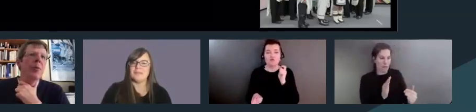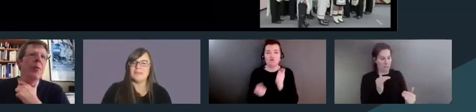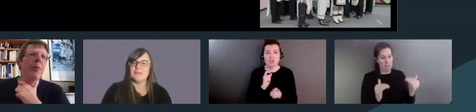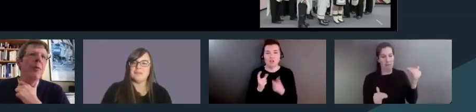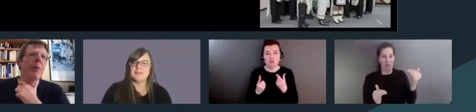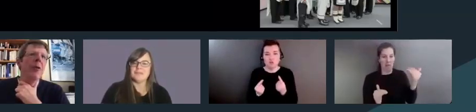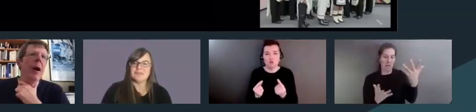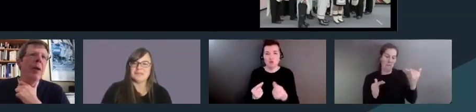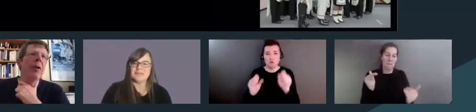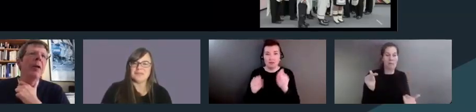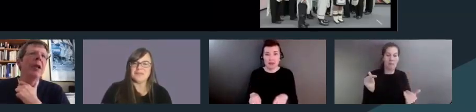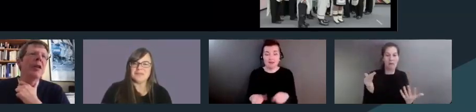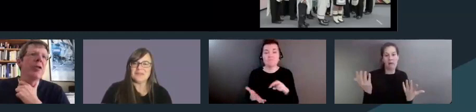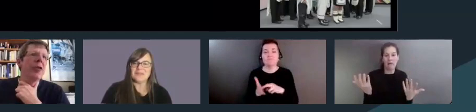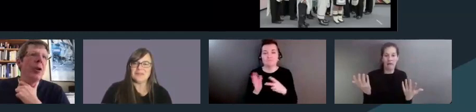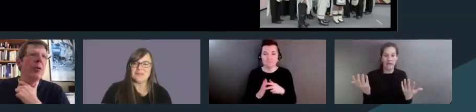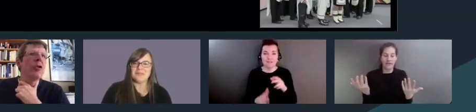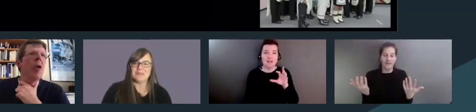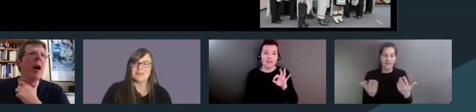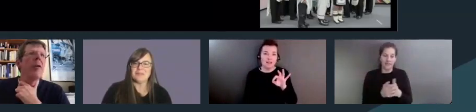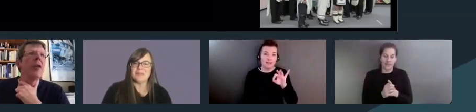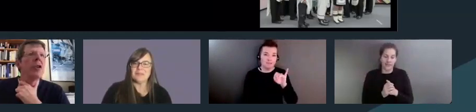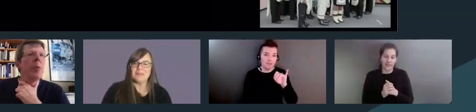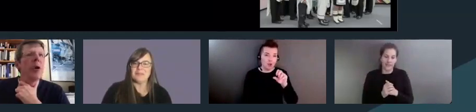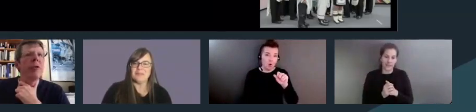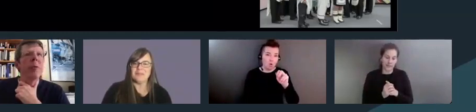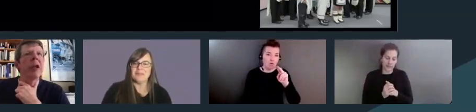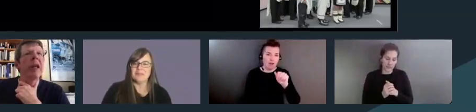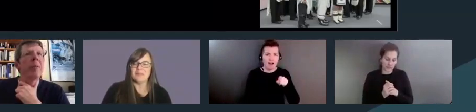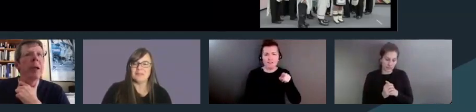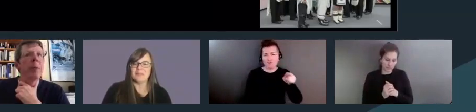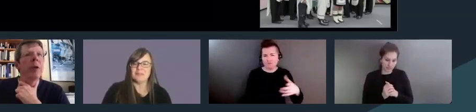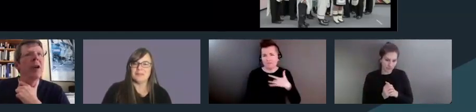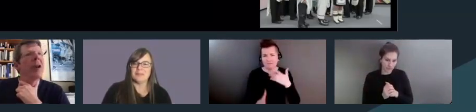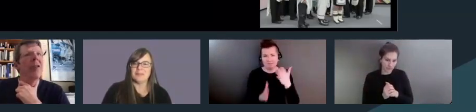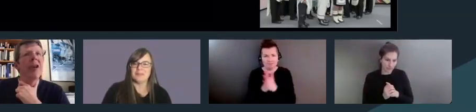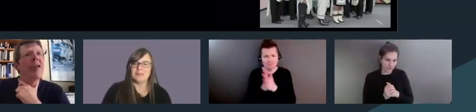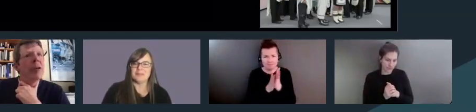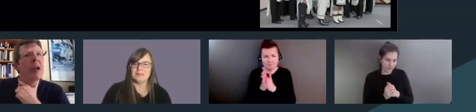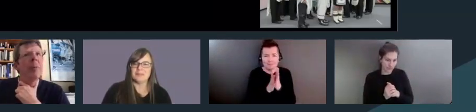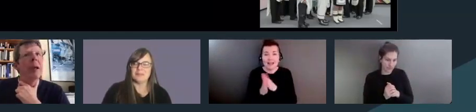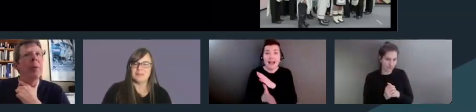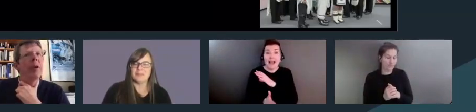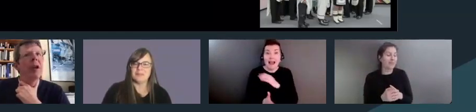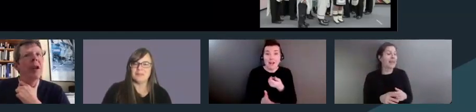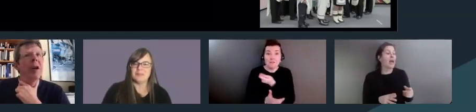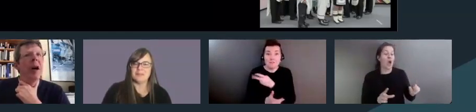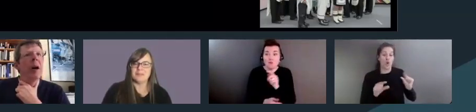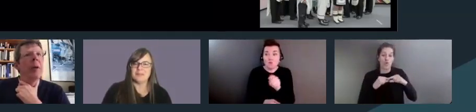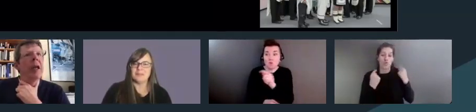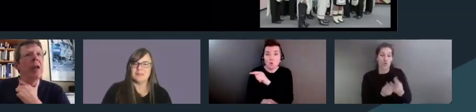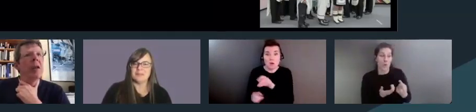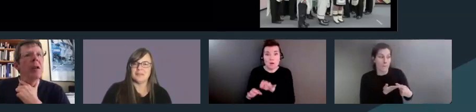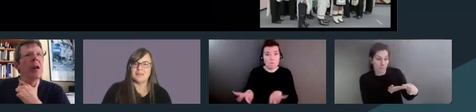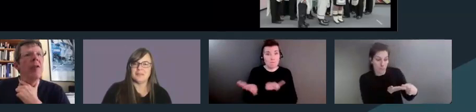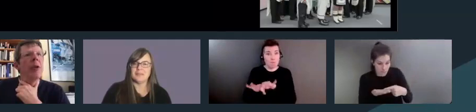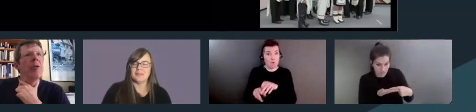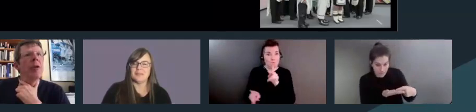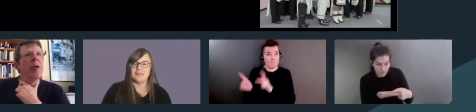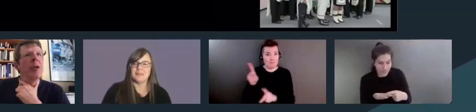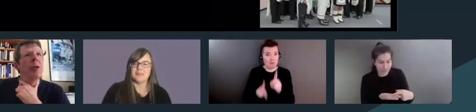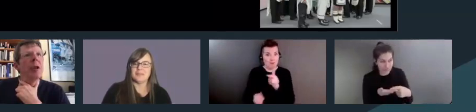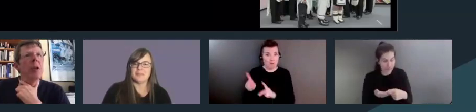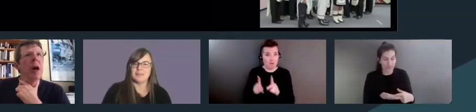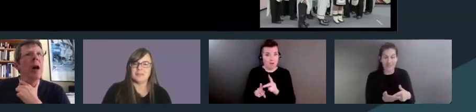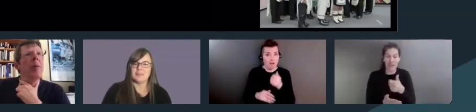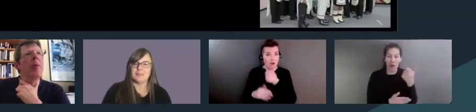Fiona was primarily because of Fiona's drive and the support from key people, a very few key people in the government